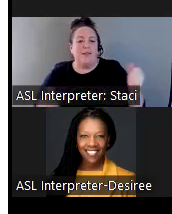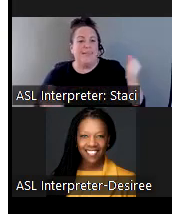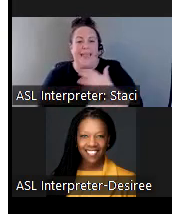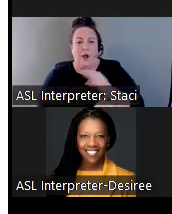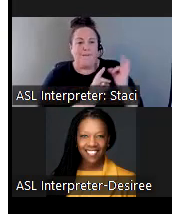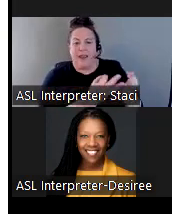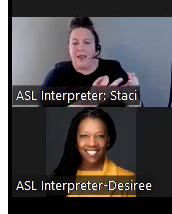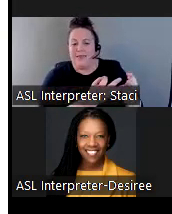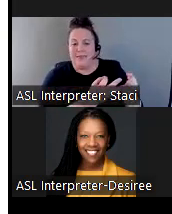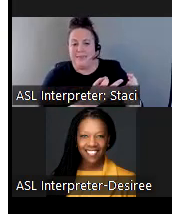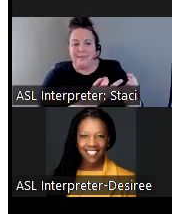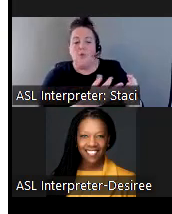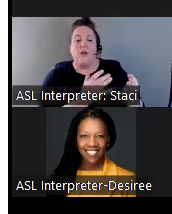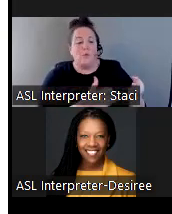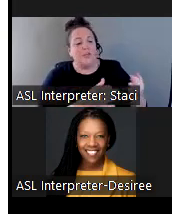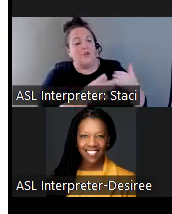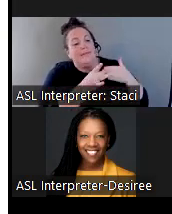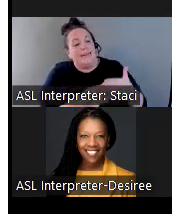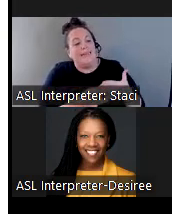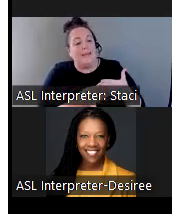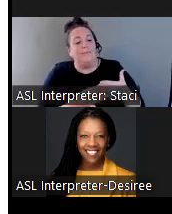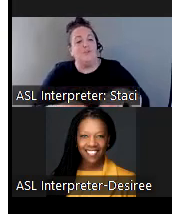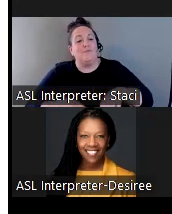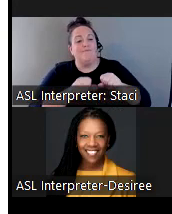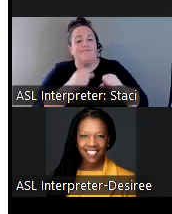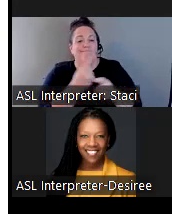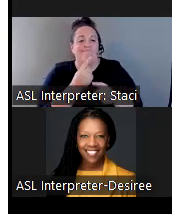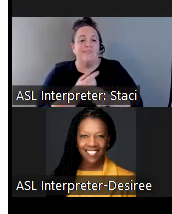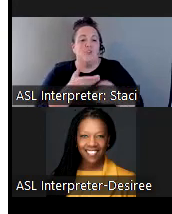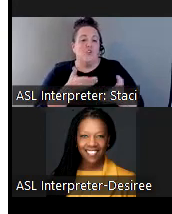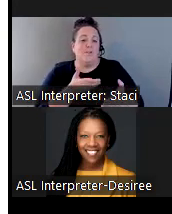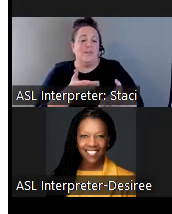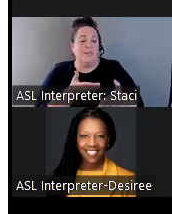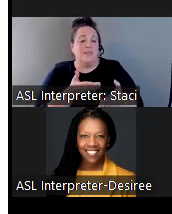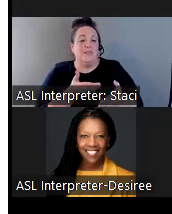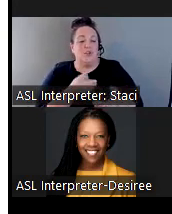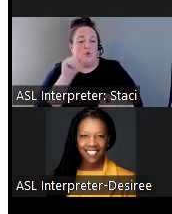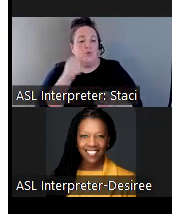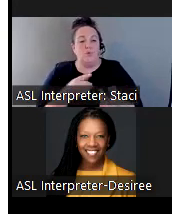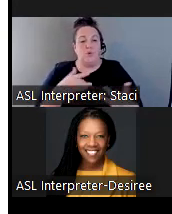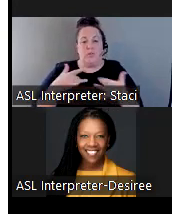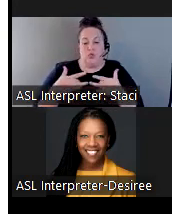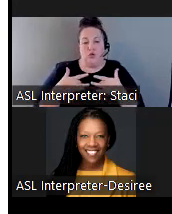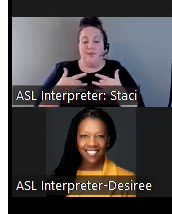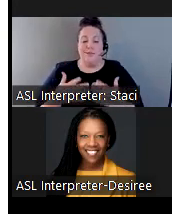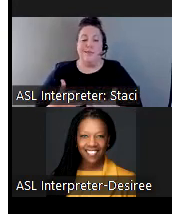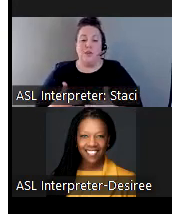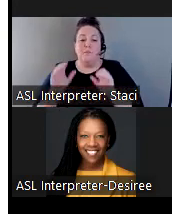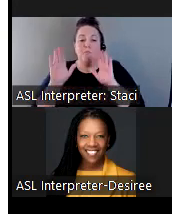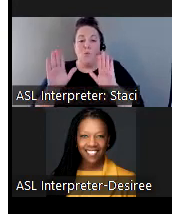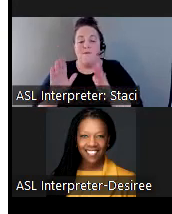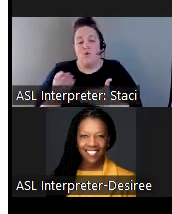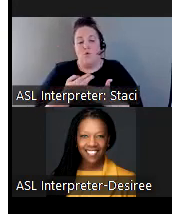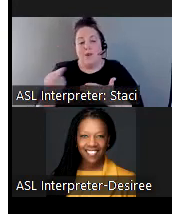family. We just want to direct them to get the services they need to rule out any concern. And there's some great resources for nurses and